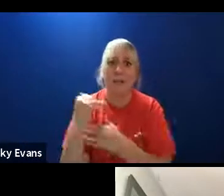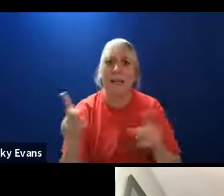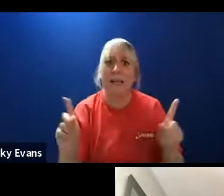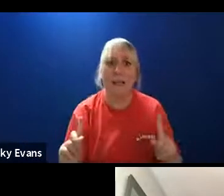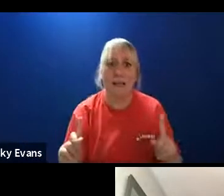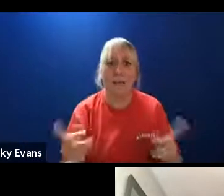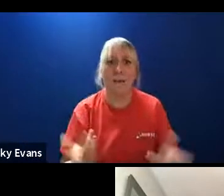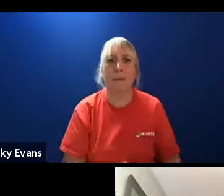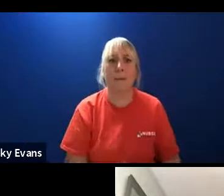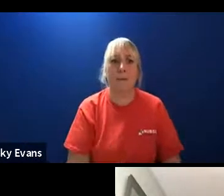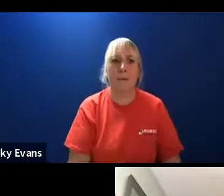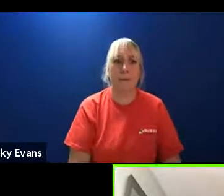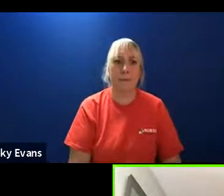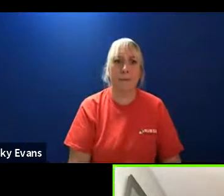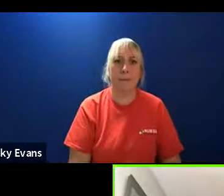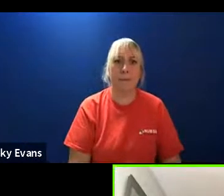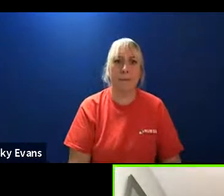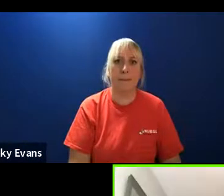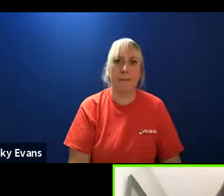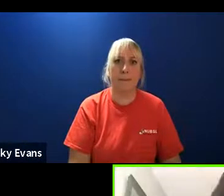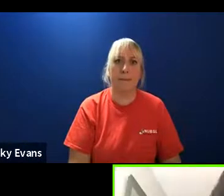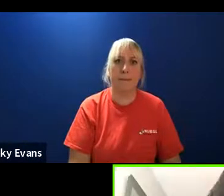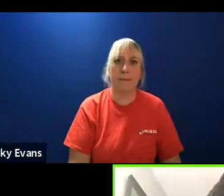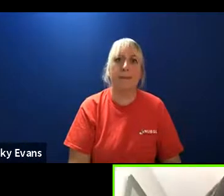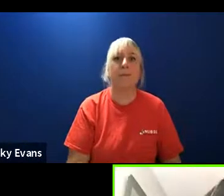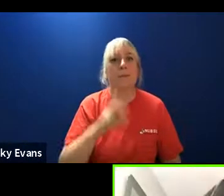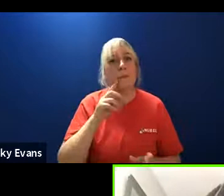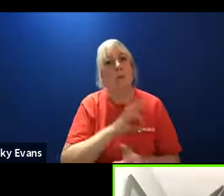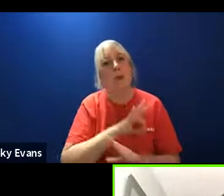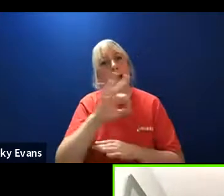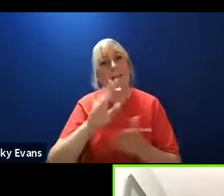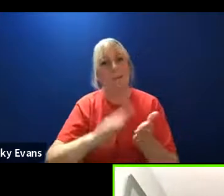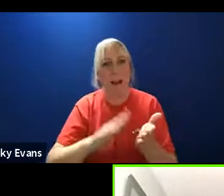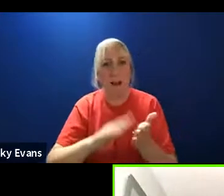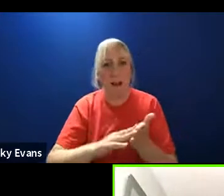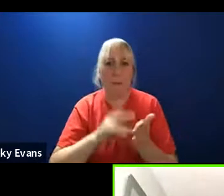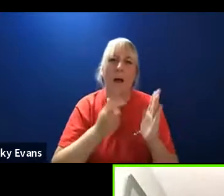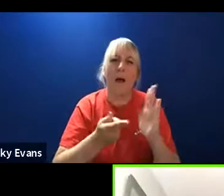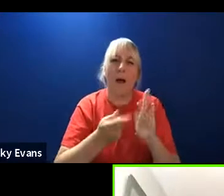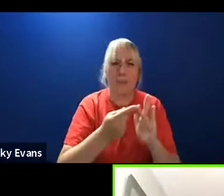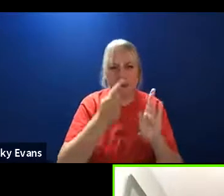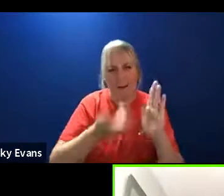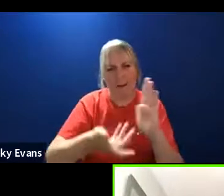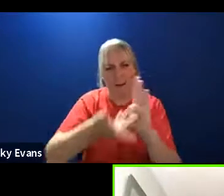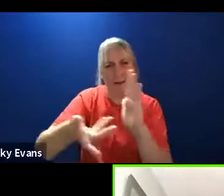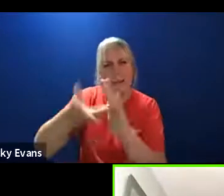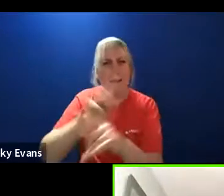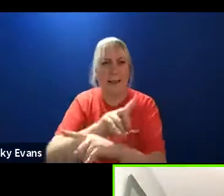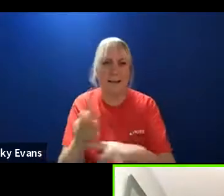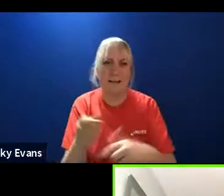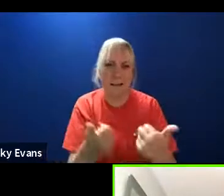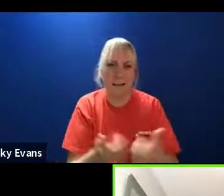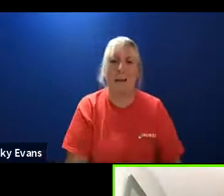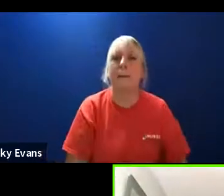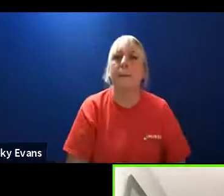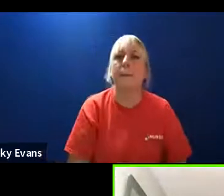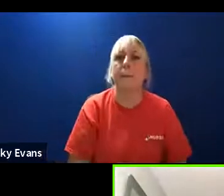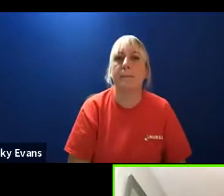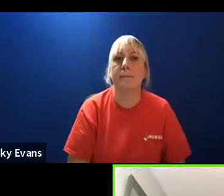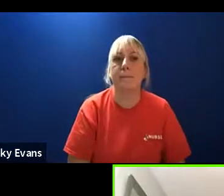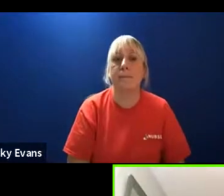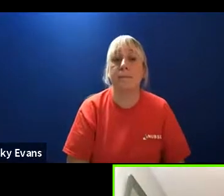Cuban children learn in schools? Okay. I'm going to start with Malcolm. Others may want to come in too. In